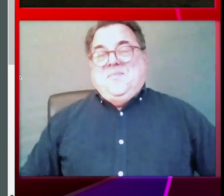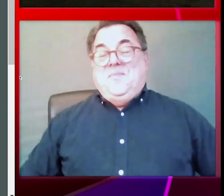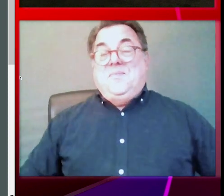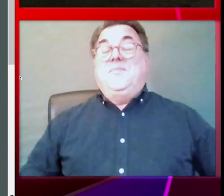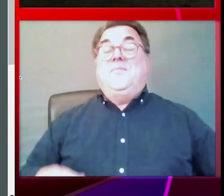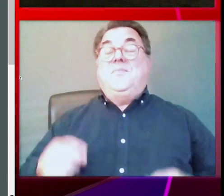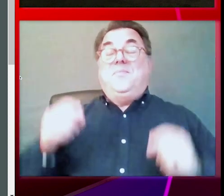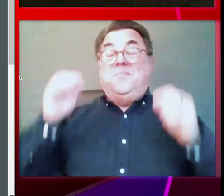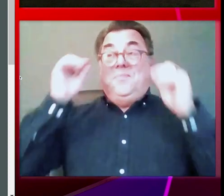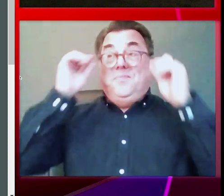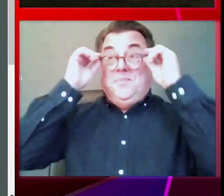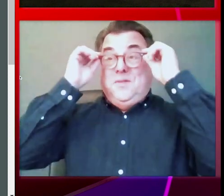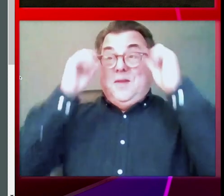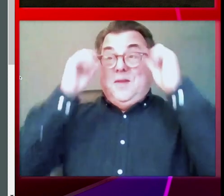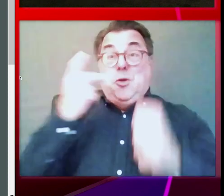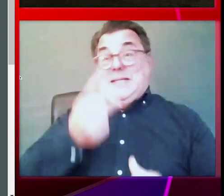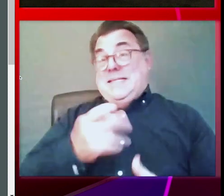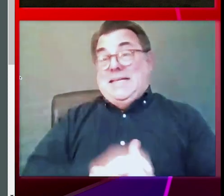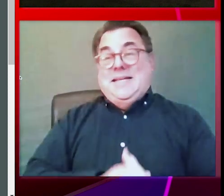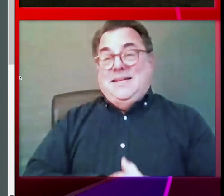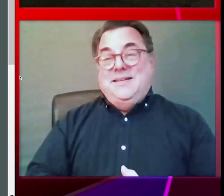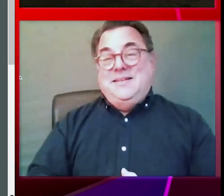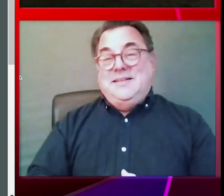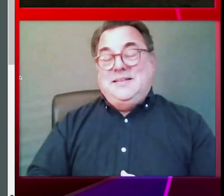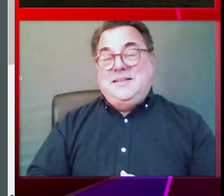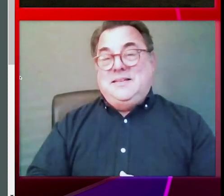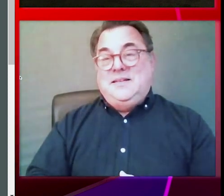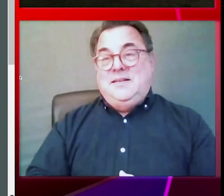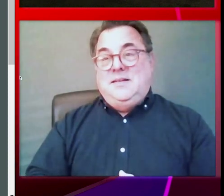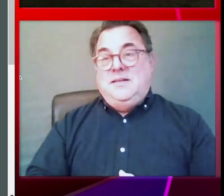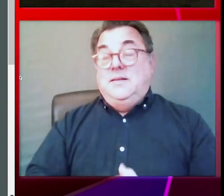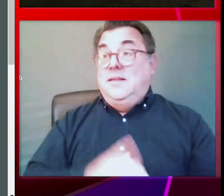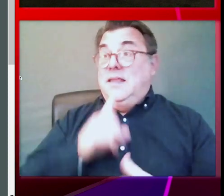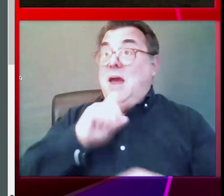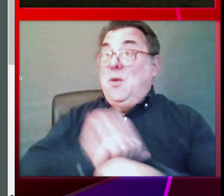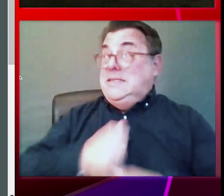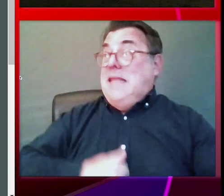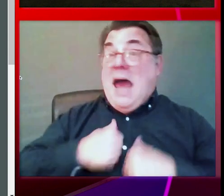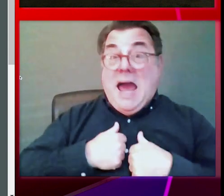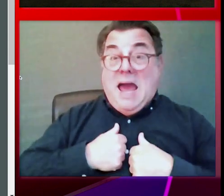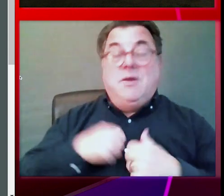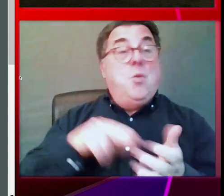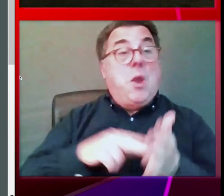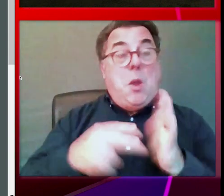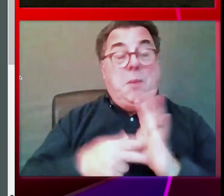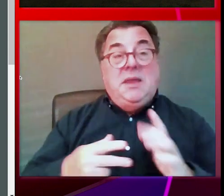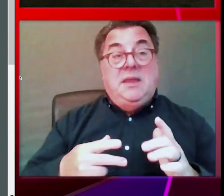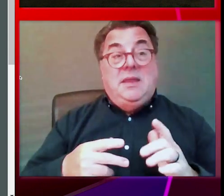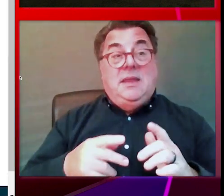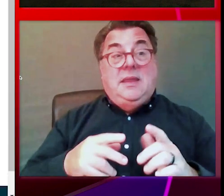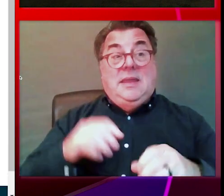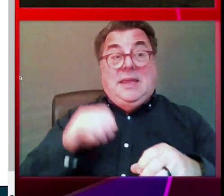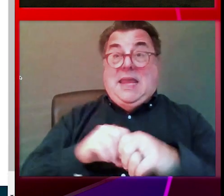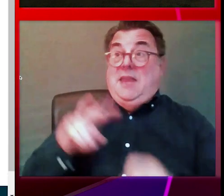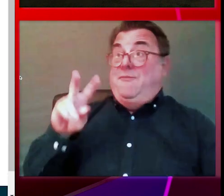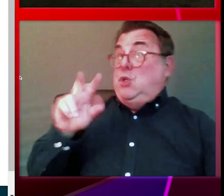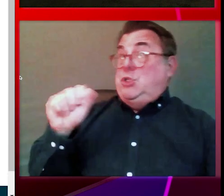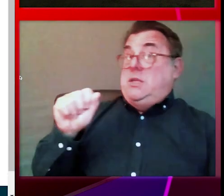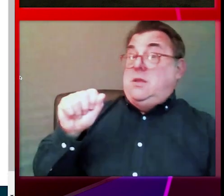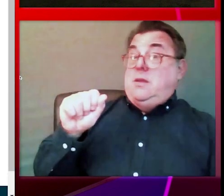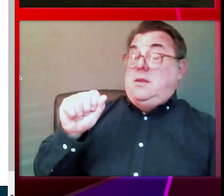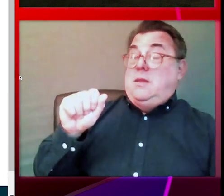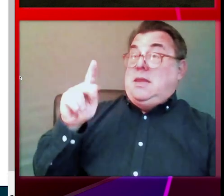can see it now. Yeah. That includes. Yeah. So that was actually live. Right. And what I mean by that is in Virginia, KMS